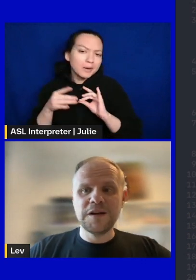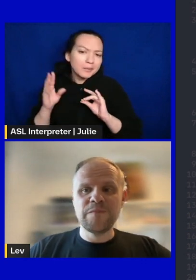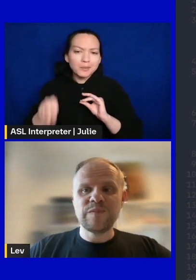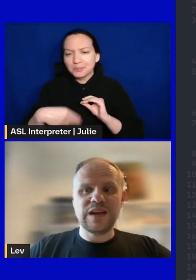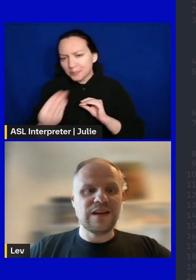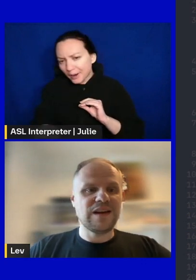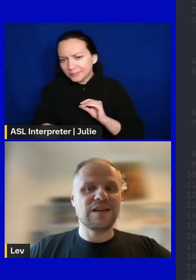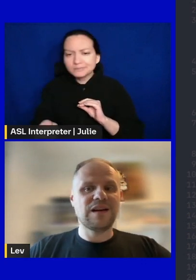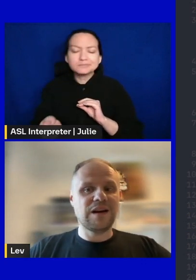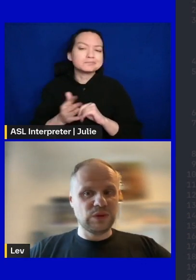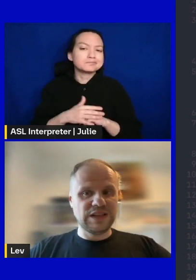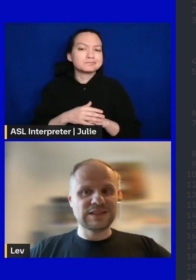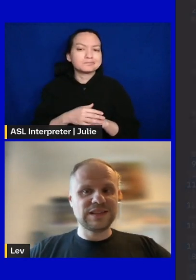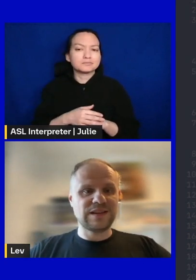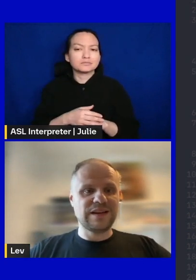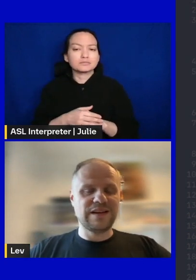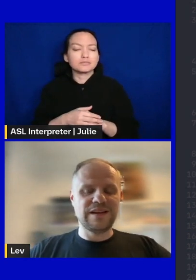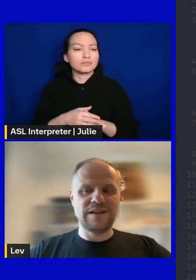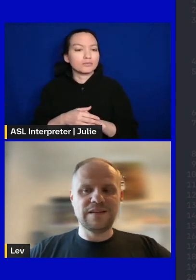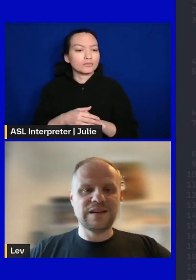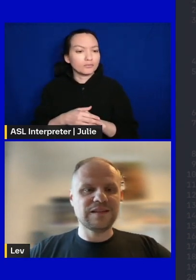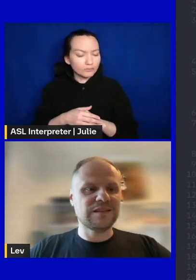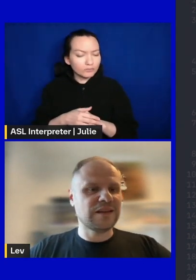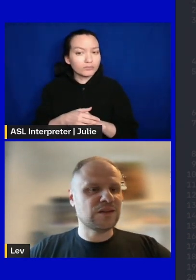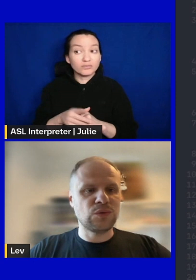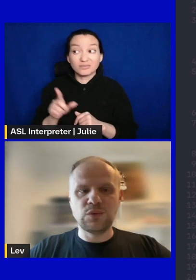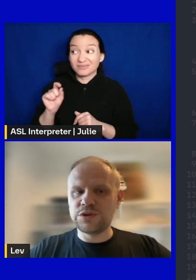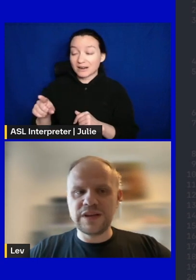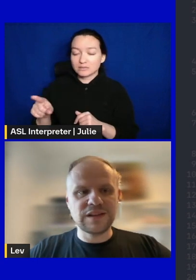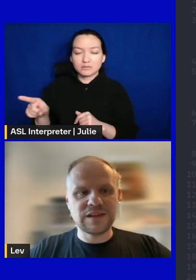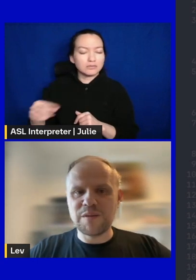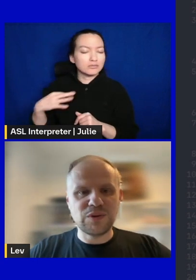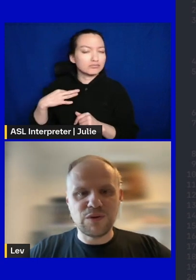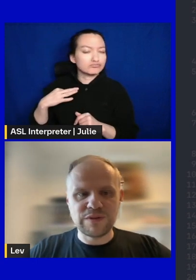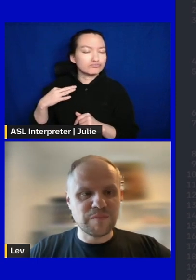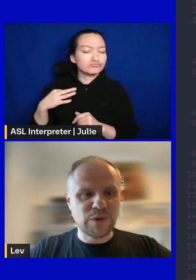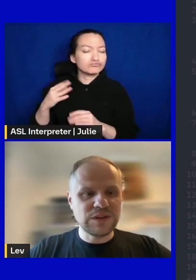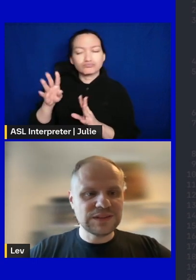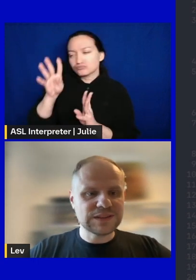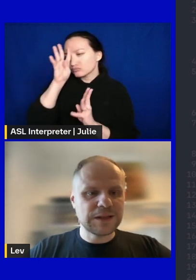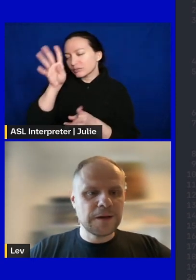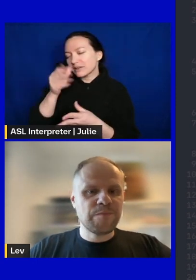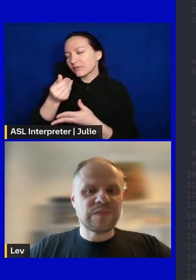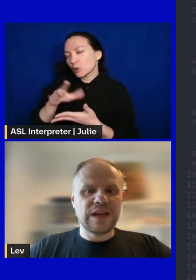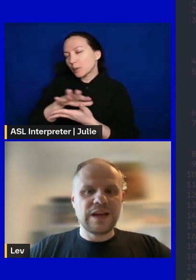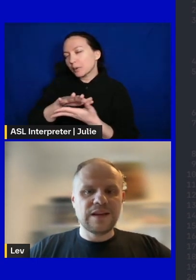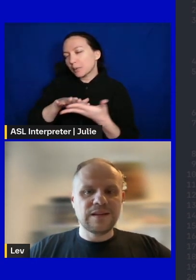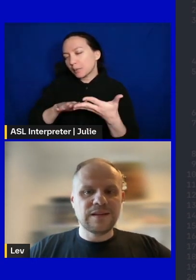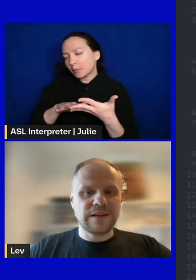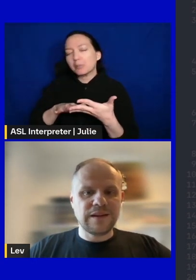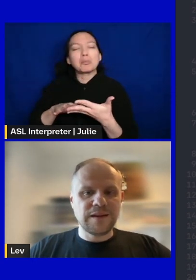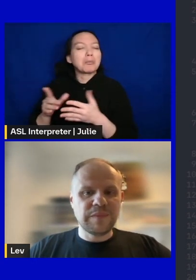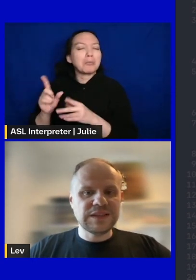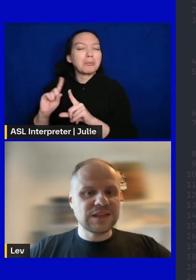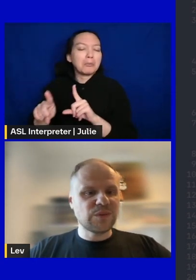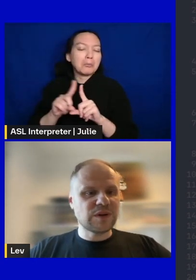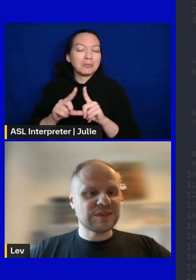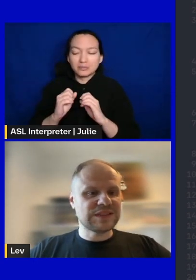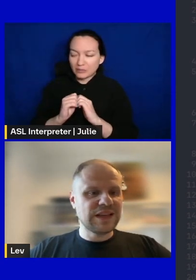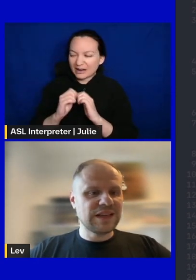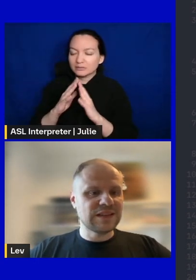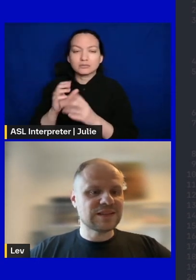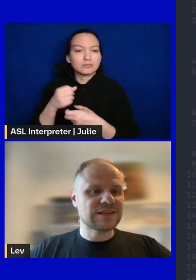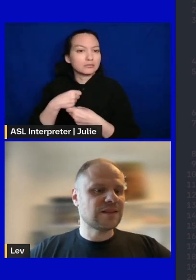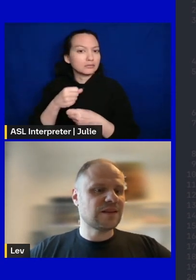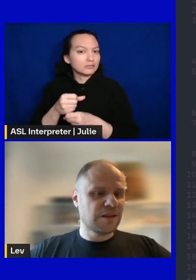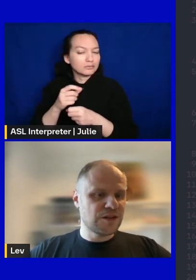provide. And I will ask the candidates to create a couple of components. And basically what I'm